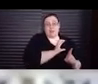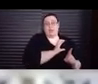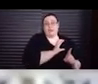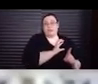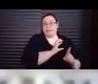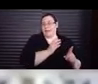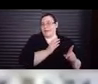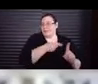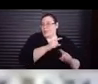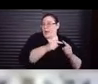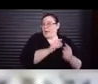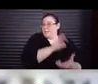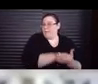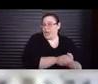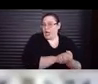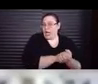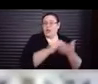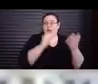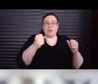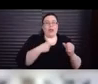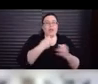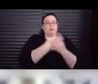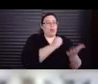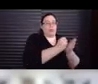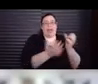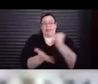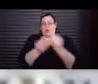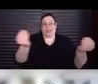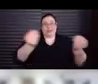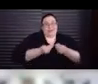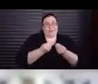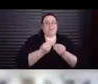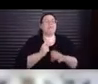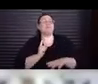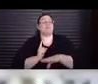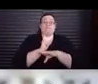got married. So I'm like, I was able to have both passports. So I went in there, you know,